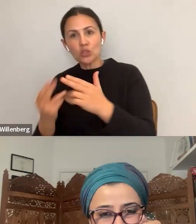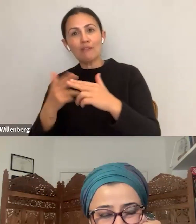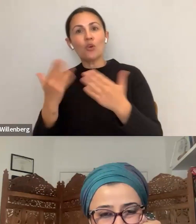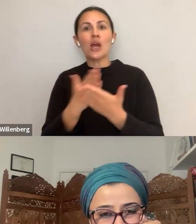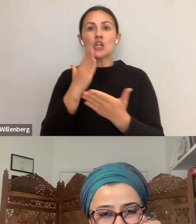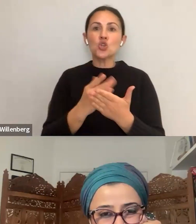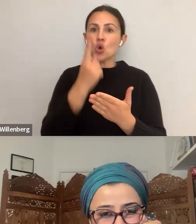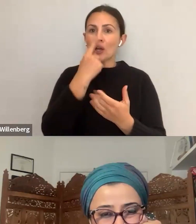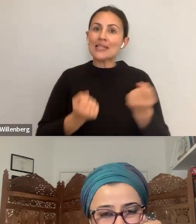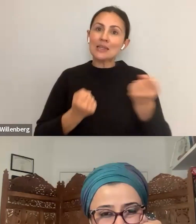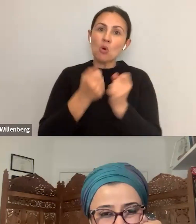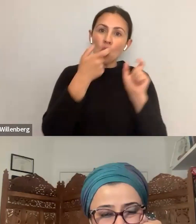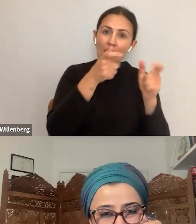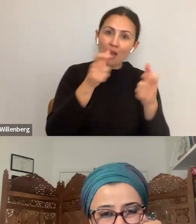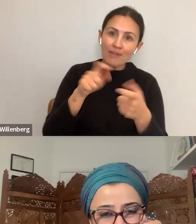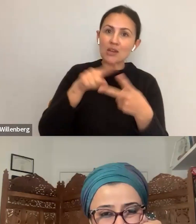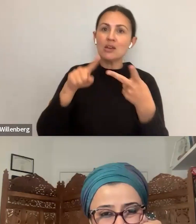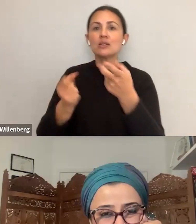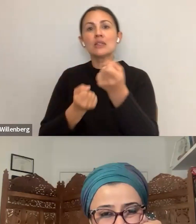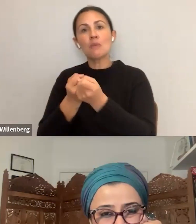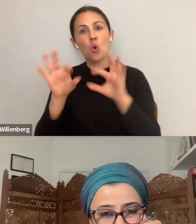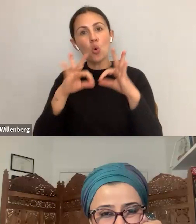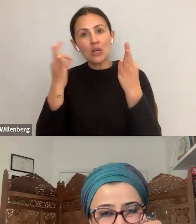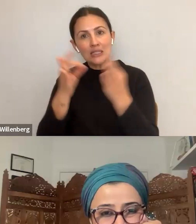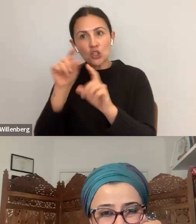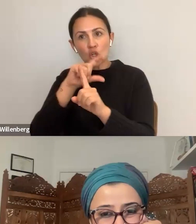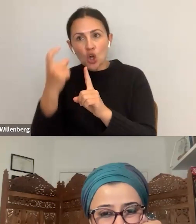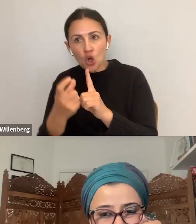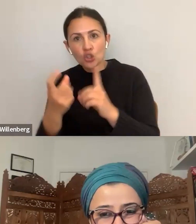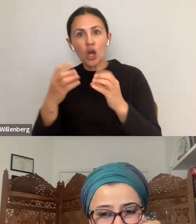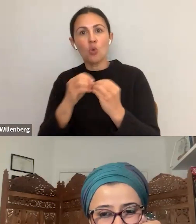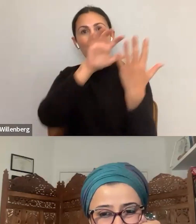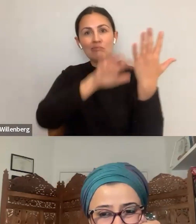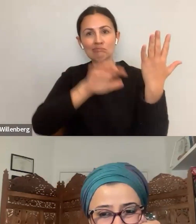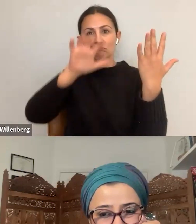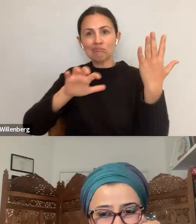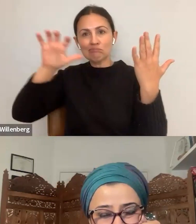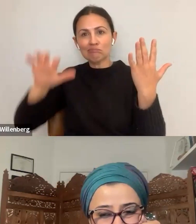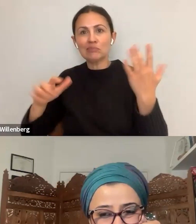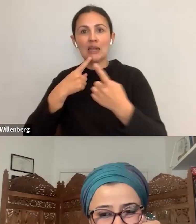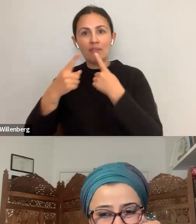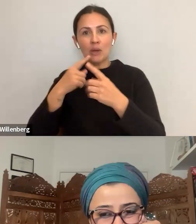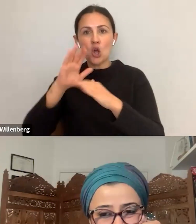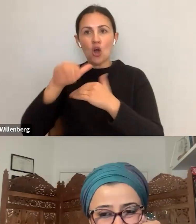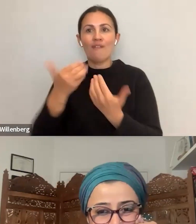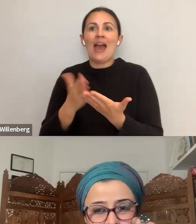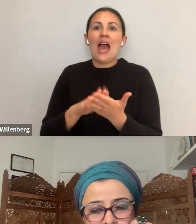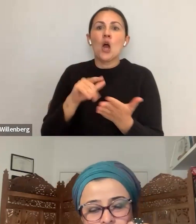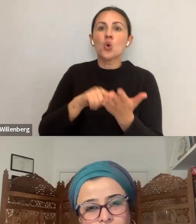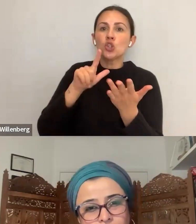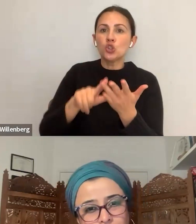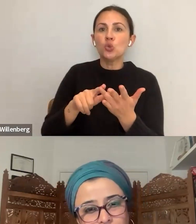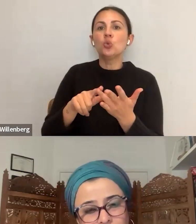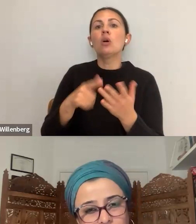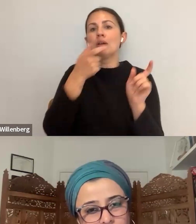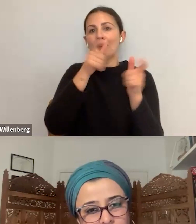and organisational culture with practical templates, how-to guides, and you recognising that,